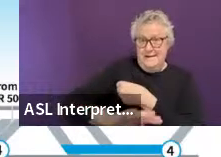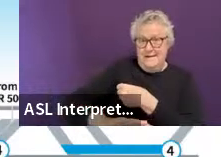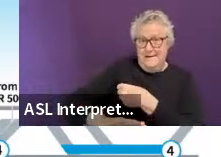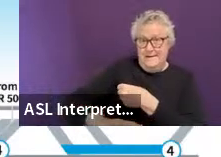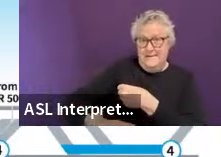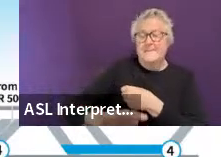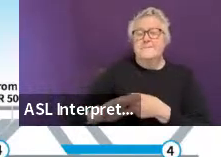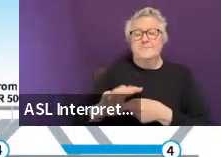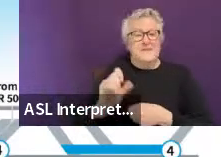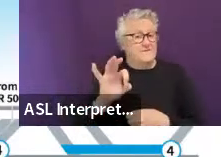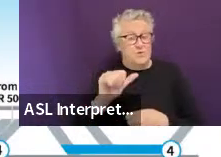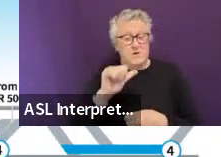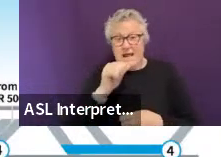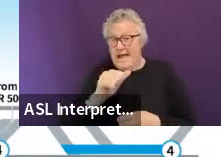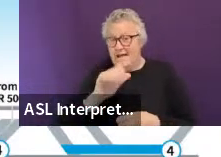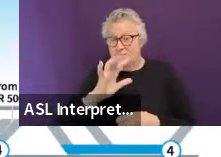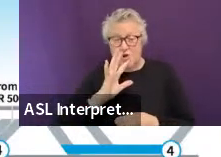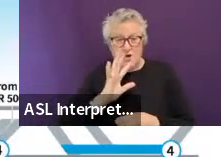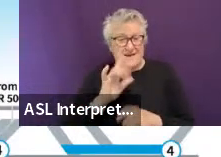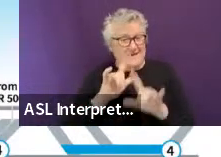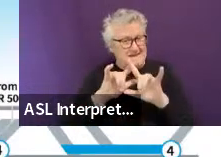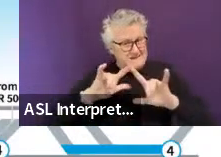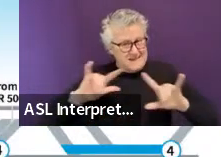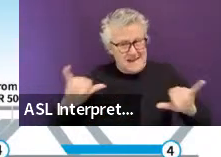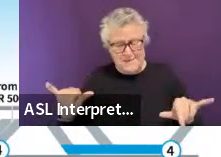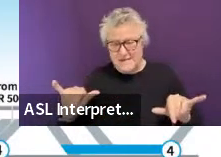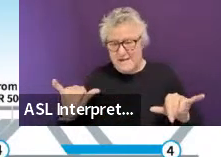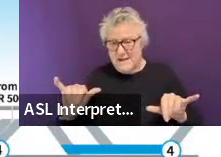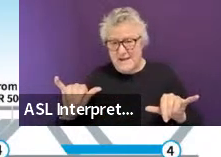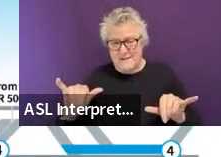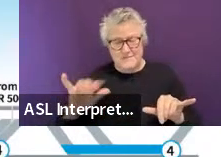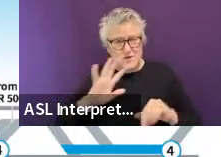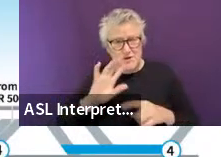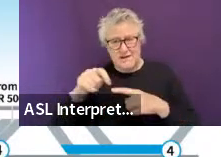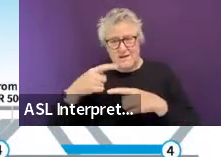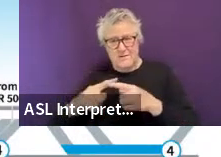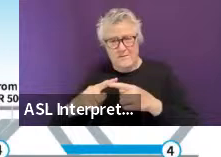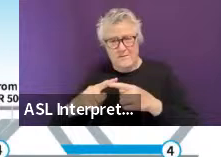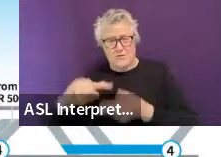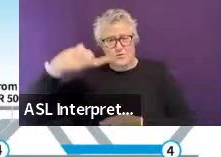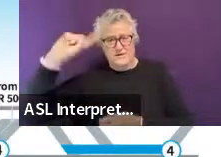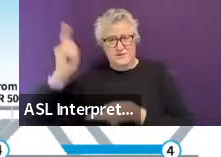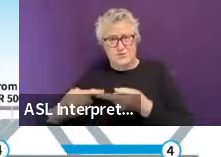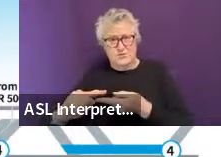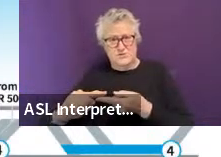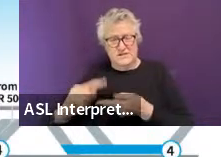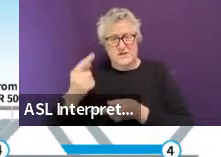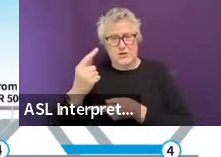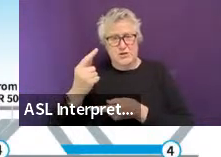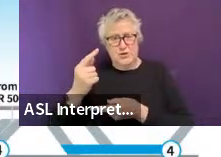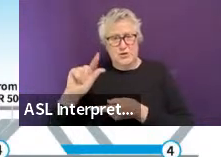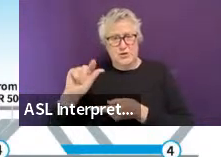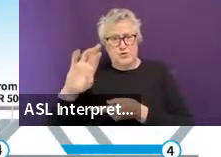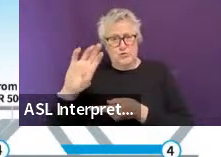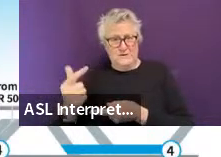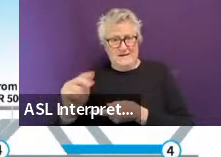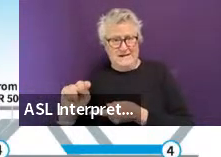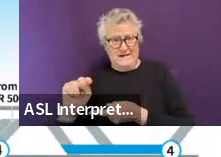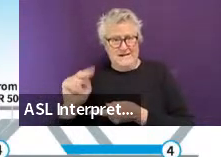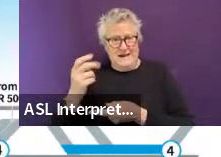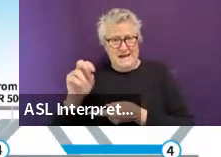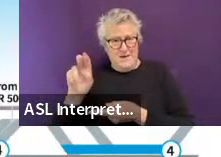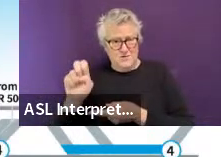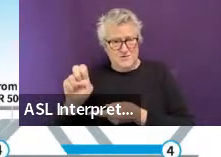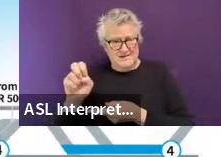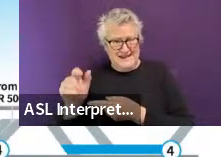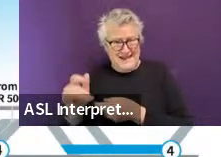at the same time we're talking about moving freight and automobiles, then we are losing the opportunity to